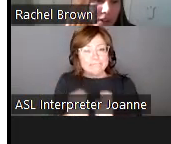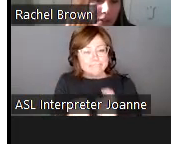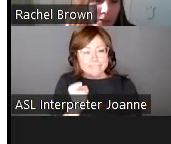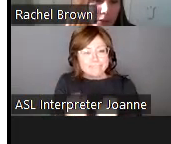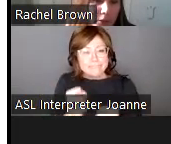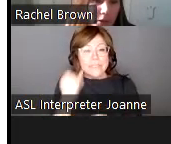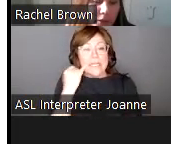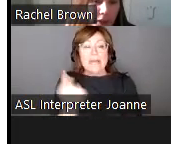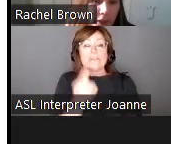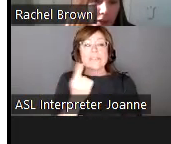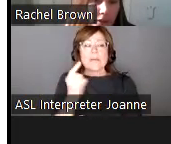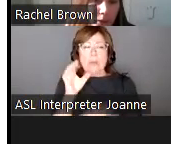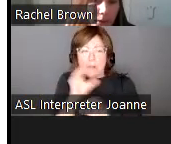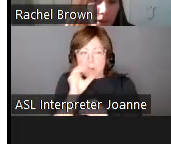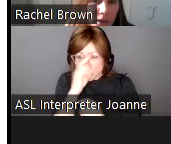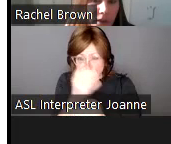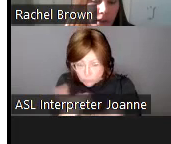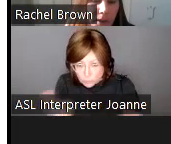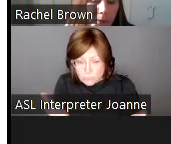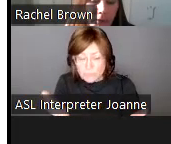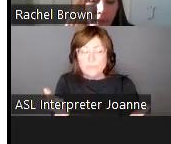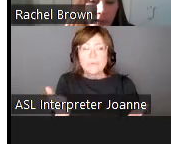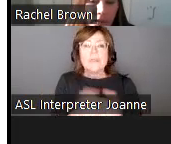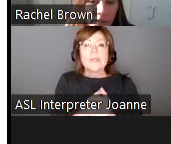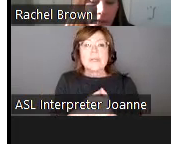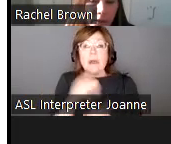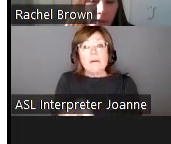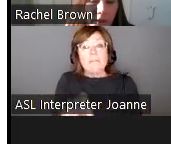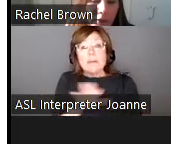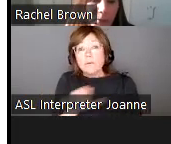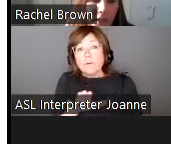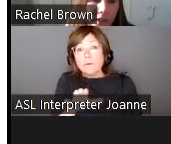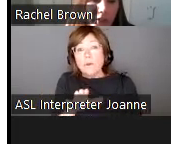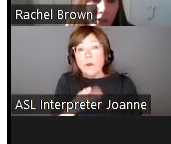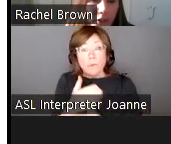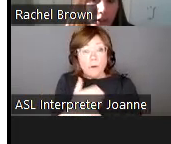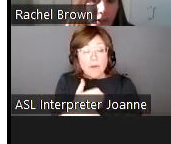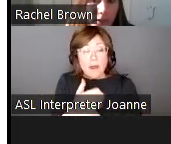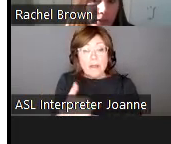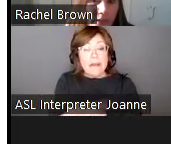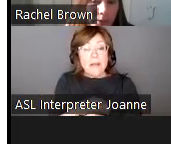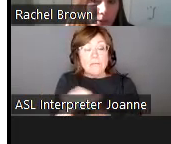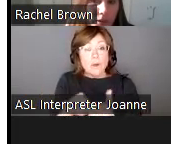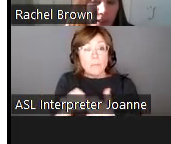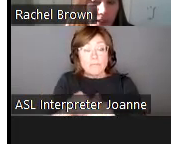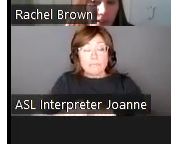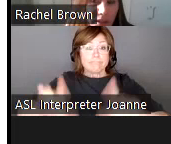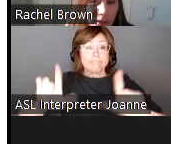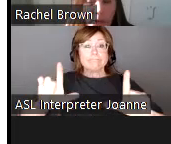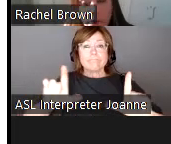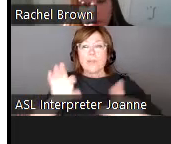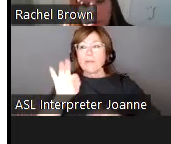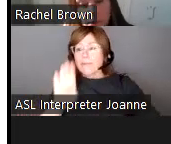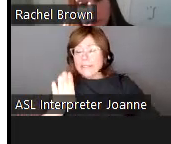someone's looking for you or finding your profile, your cover page on Facebook or LinkedIn